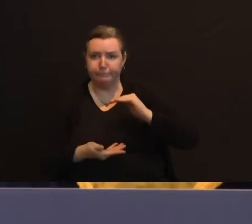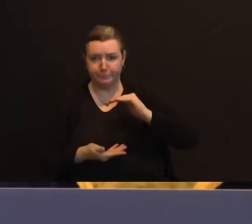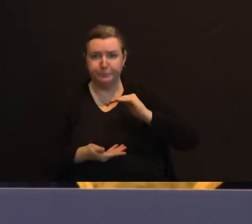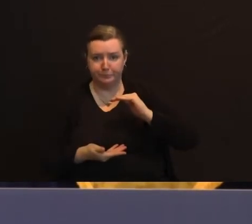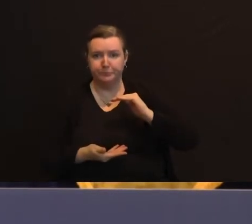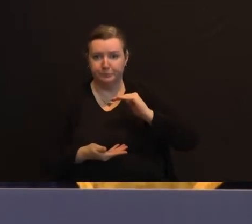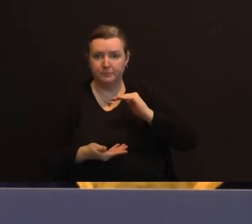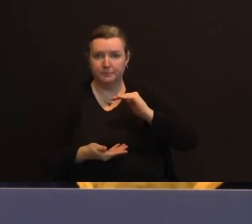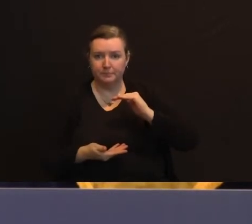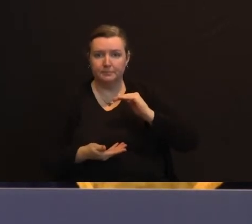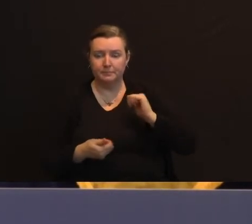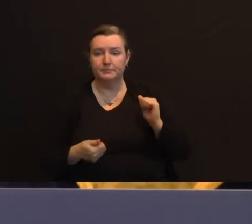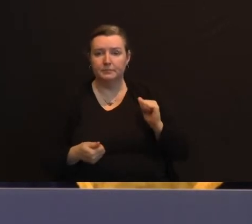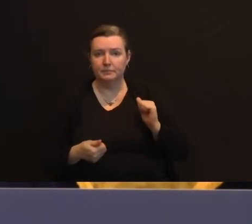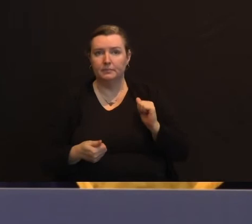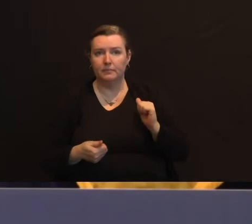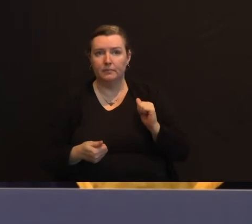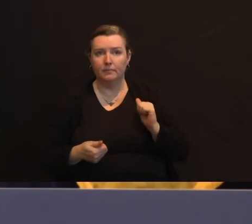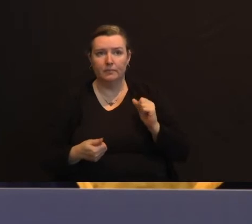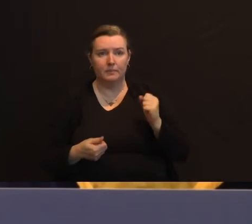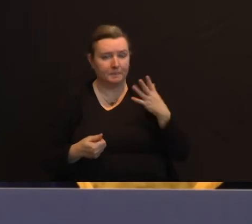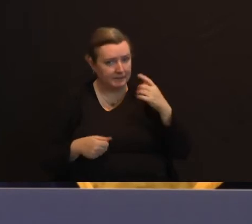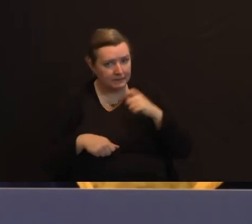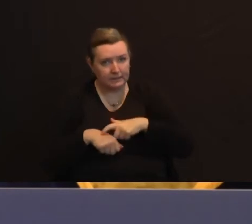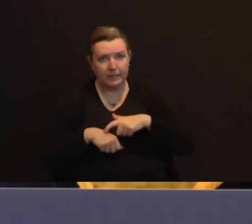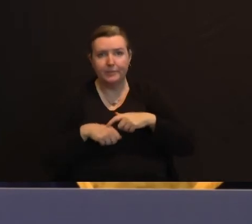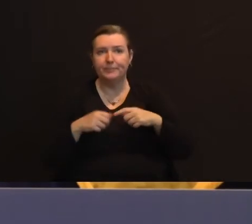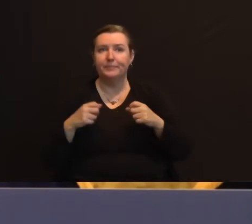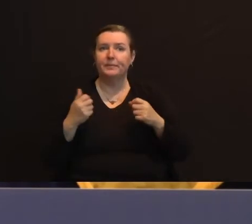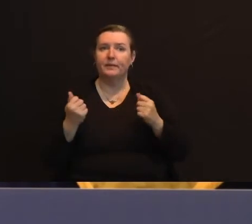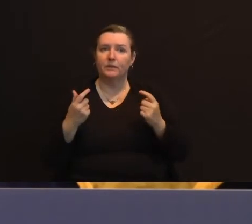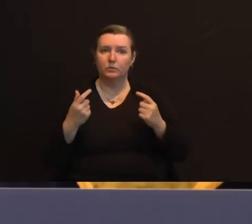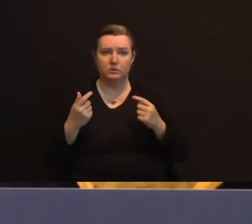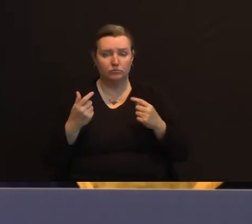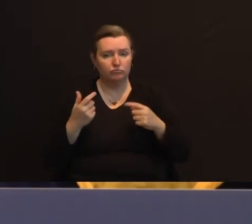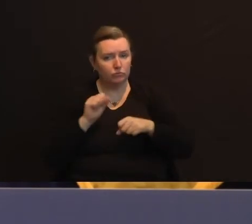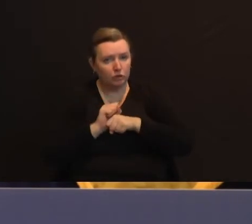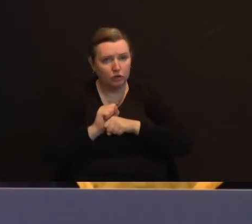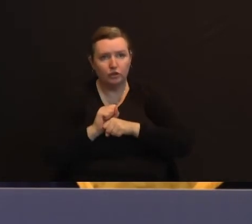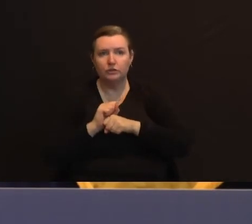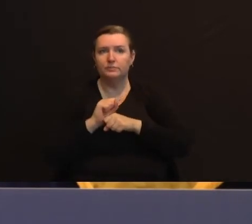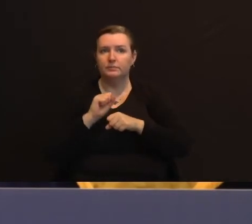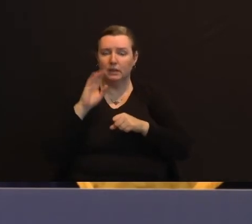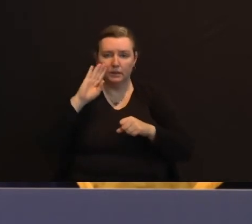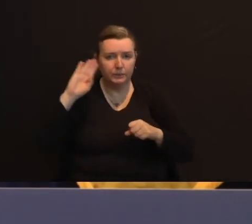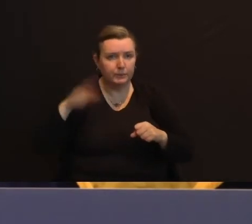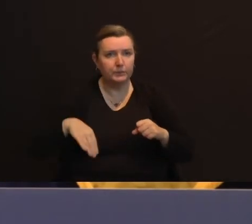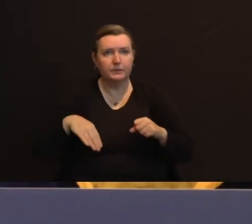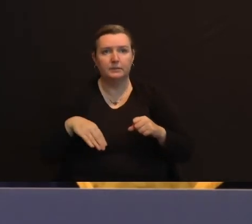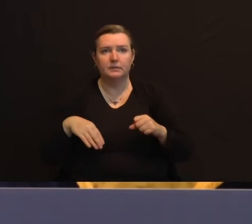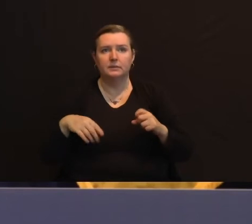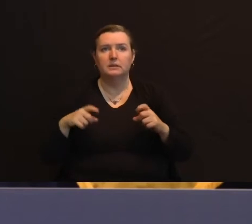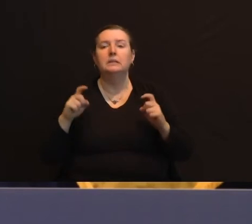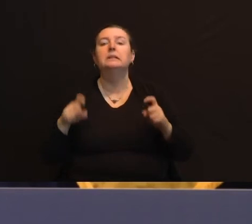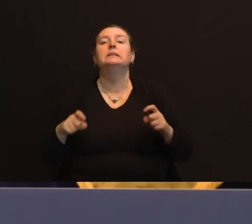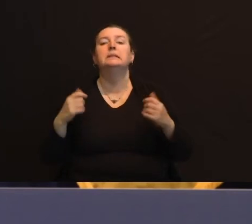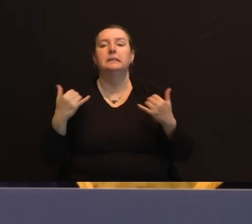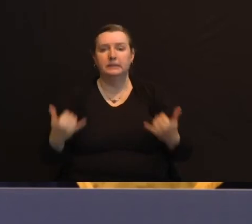applaud everybody trying to do the right thing here. But this is a much bigger moment. We need to meet this moment with an